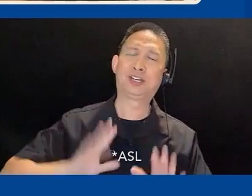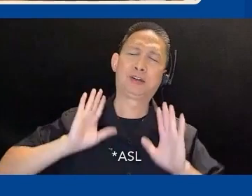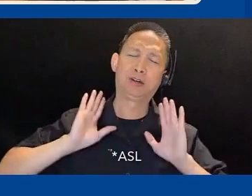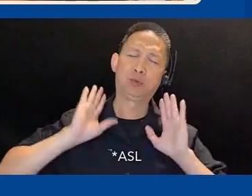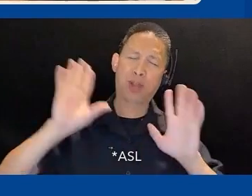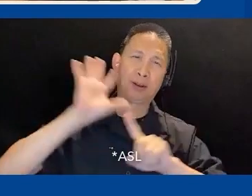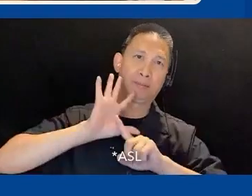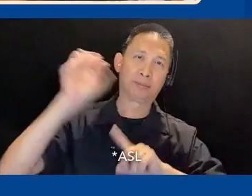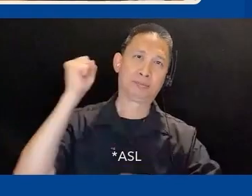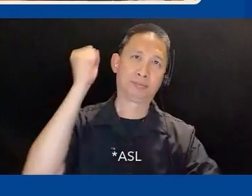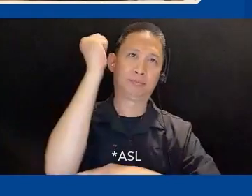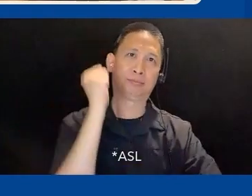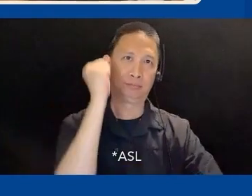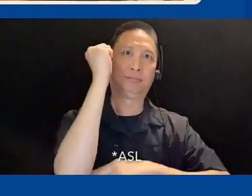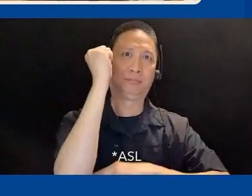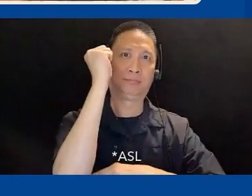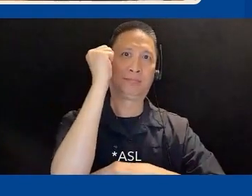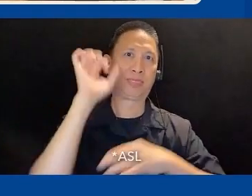It's our duty.